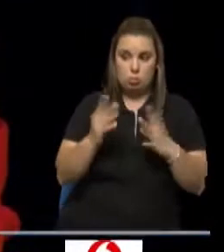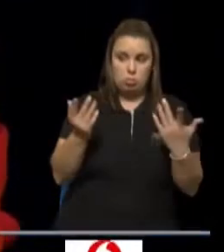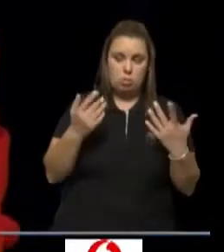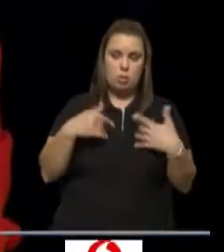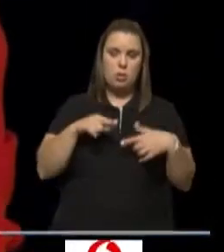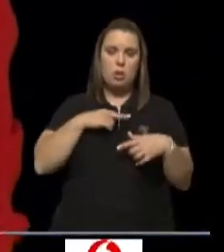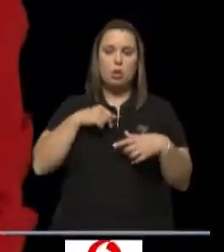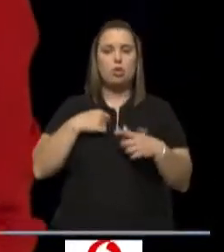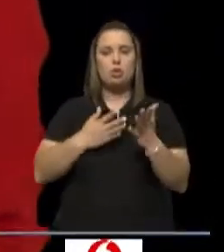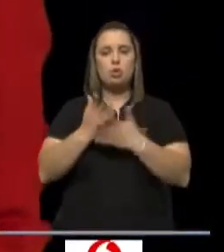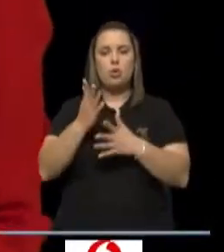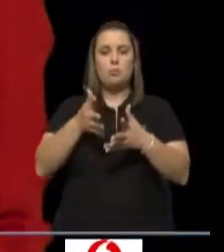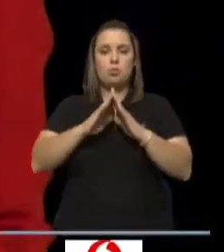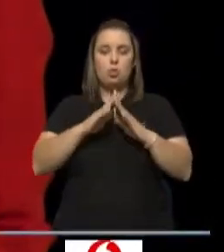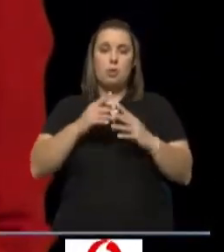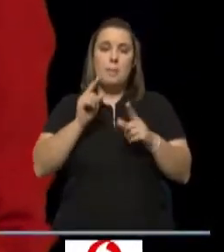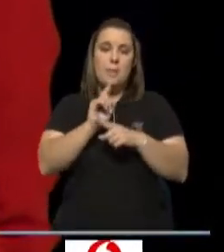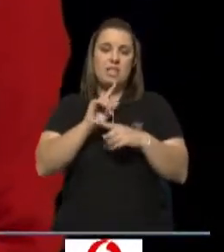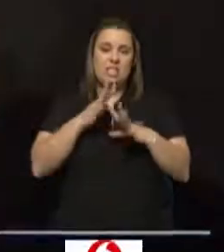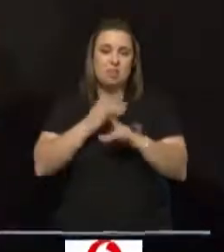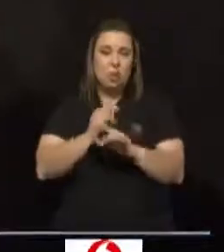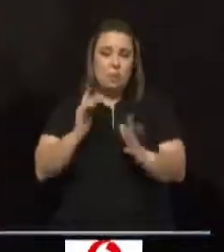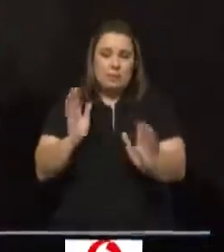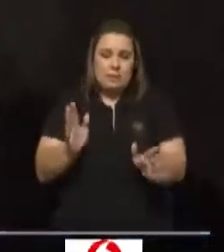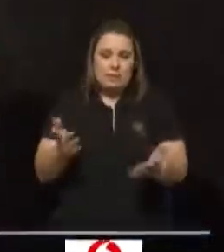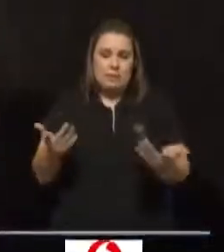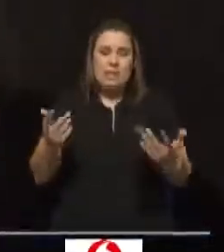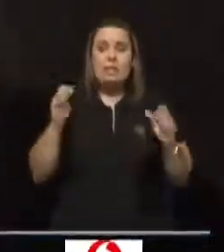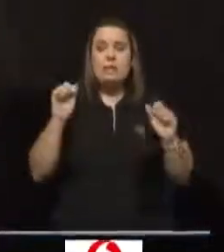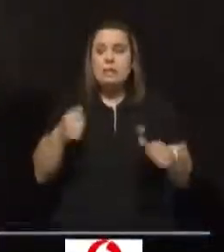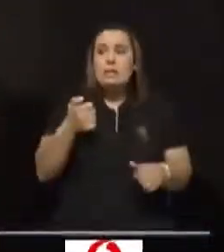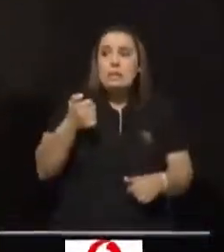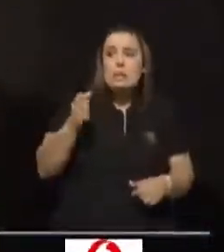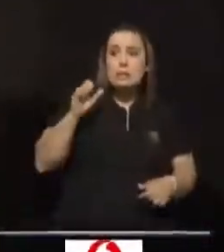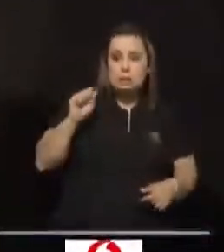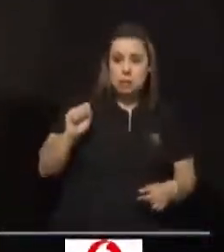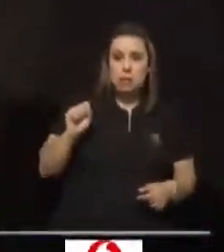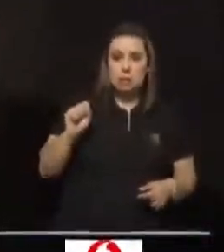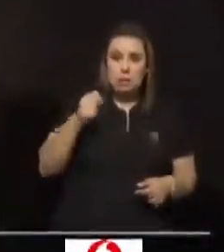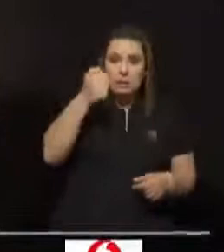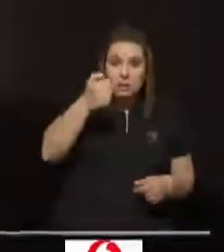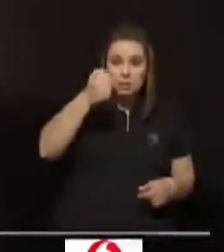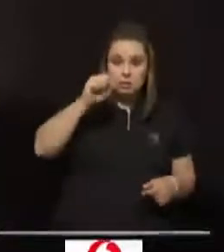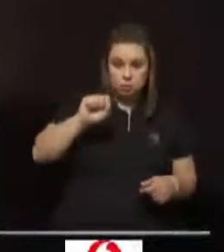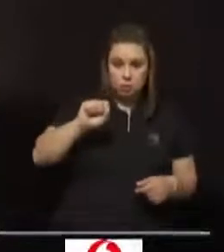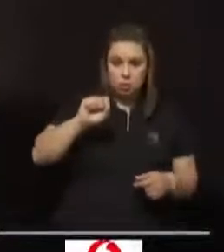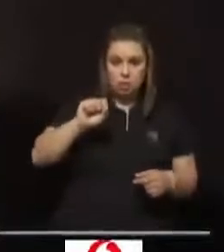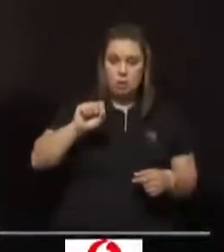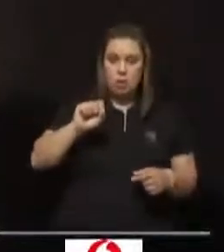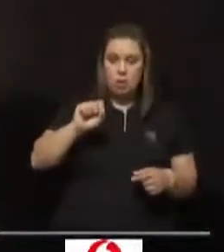yes, but we still have the infrastructures. Yes, but we have to build others into infrastructures there. But for 5G,